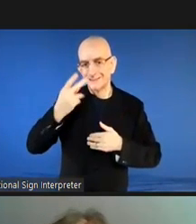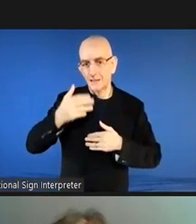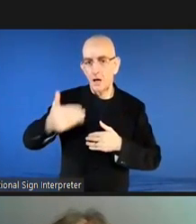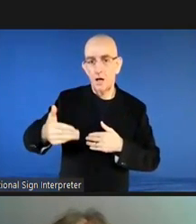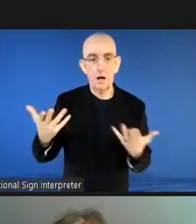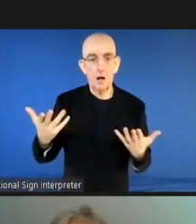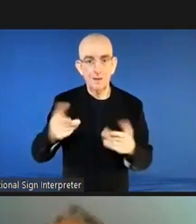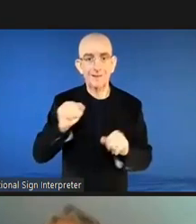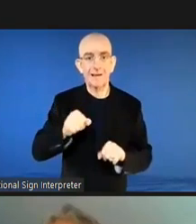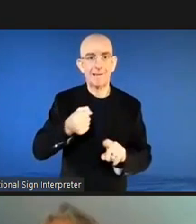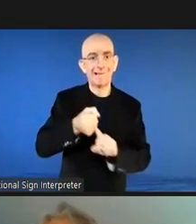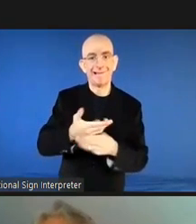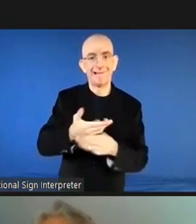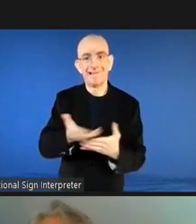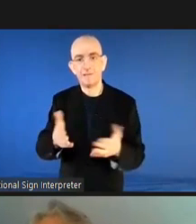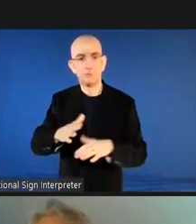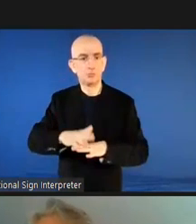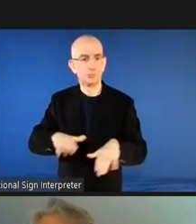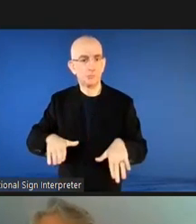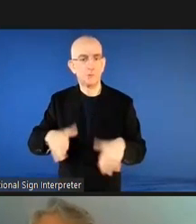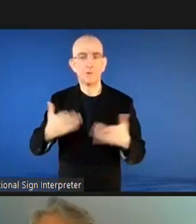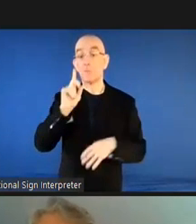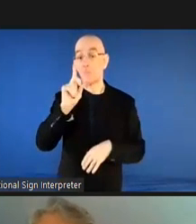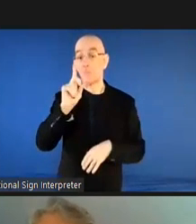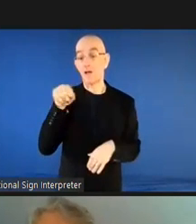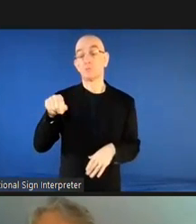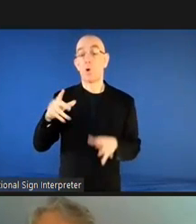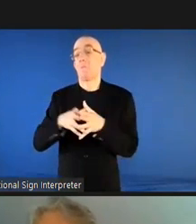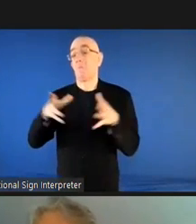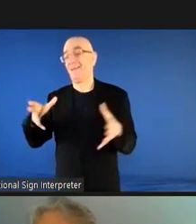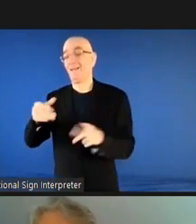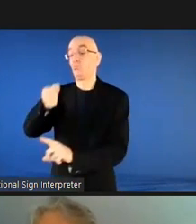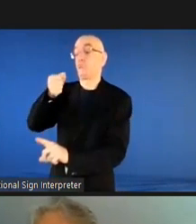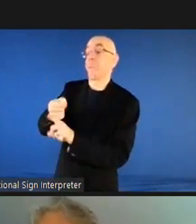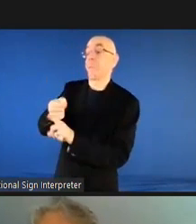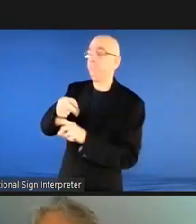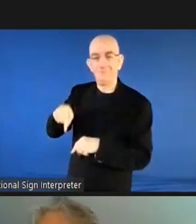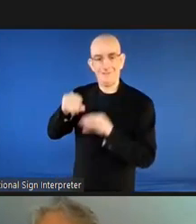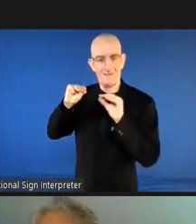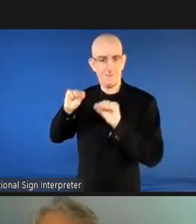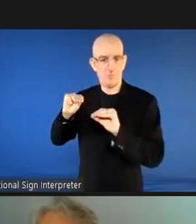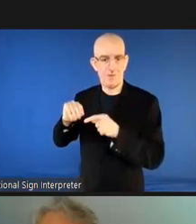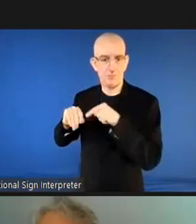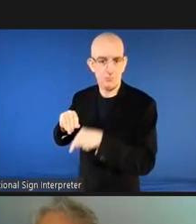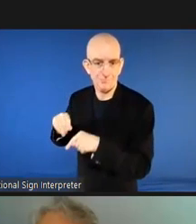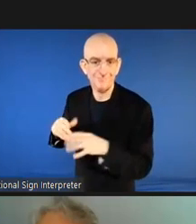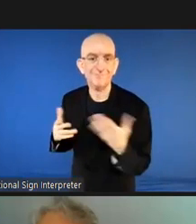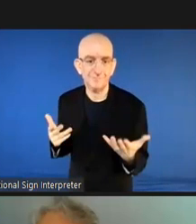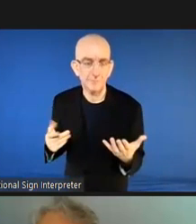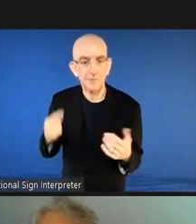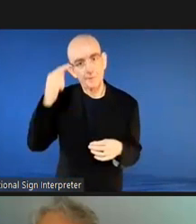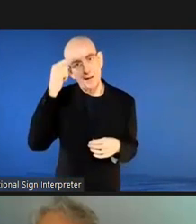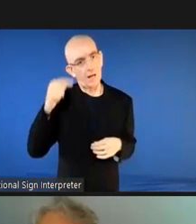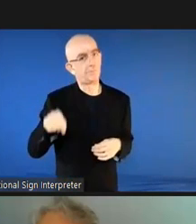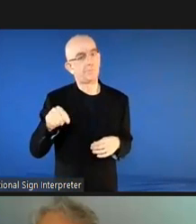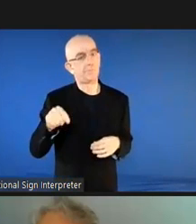think it's a particular issue, as I mentioned when I was speaking for deaf children, because a lot of the real